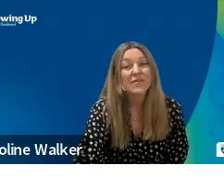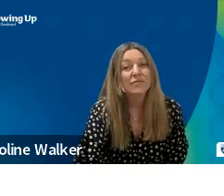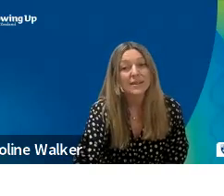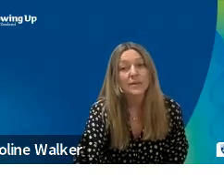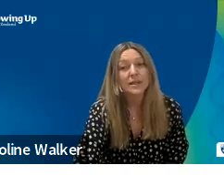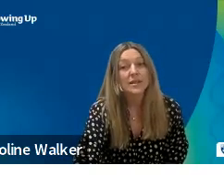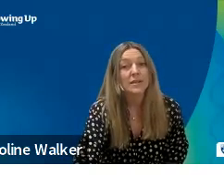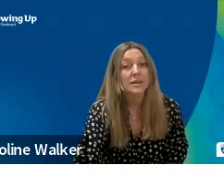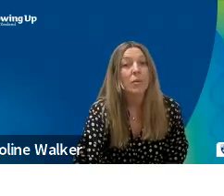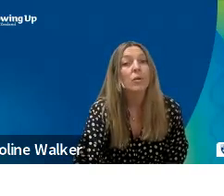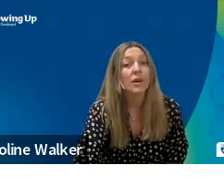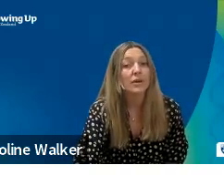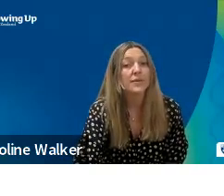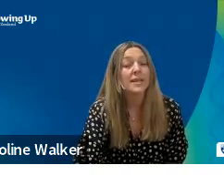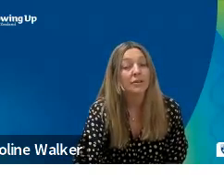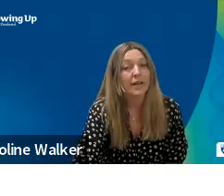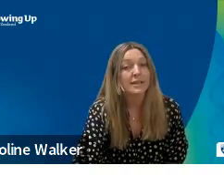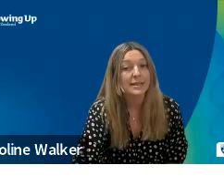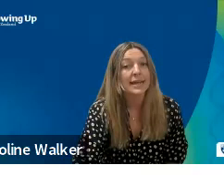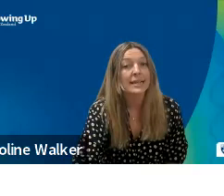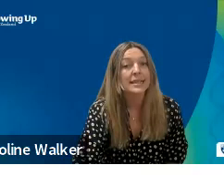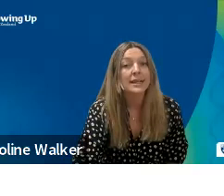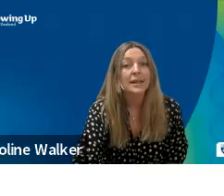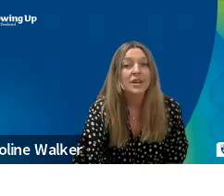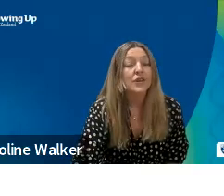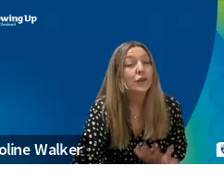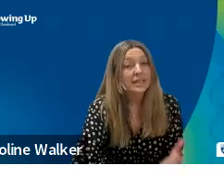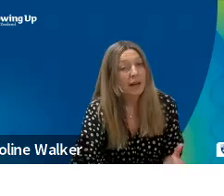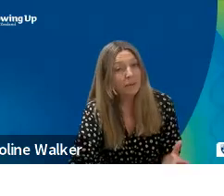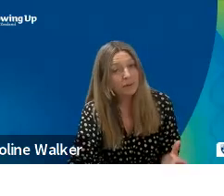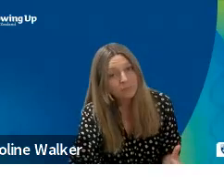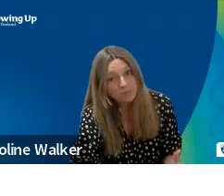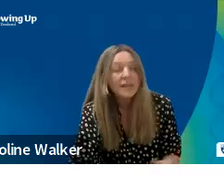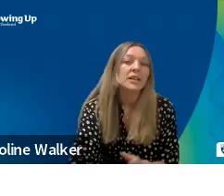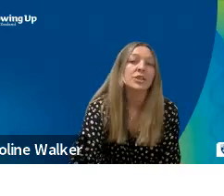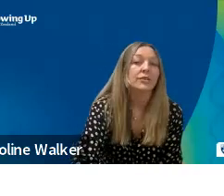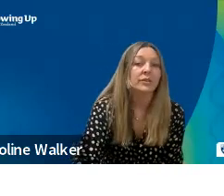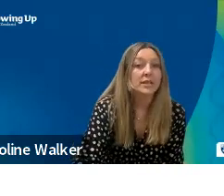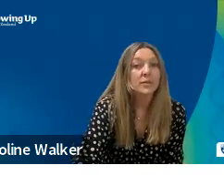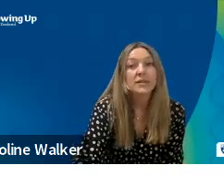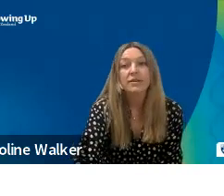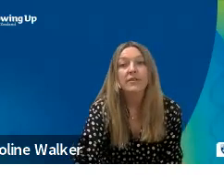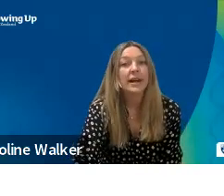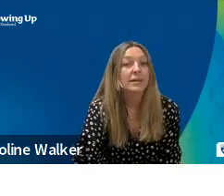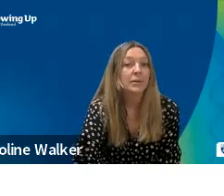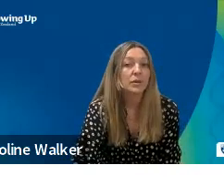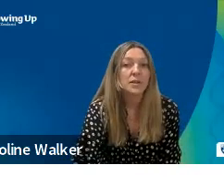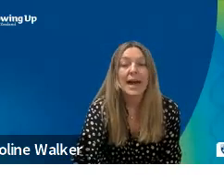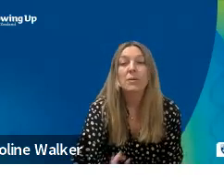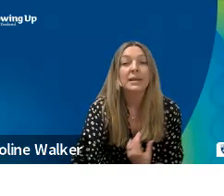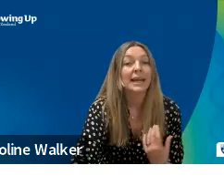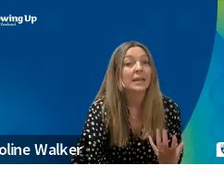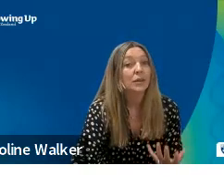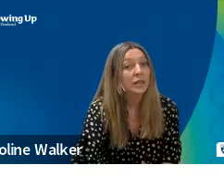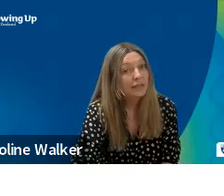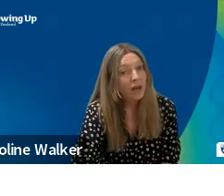there's a need for resources to support those in greatest need. So, for example, ensuring resources are available